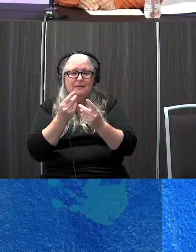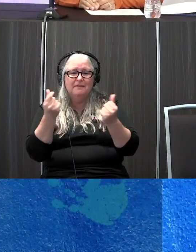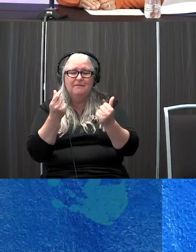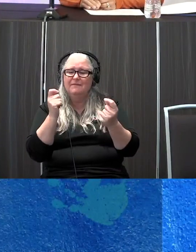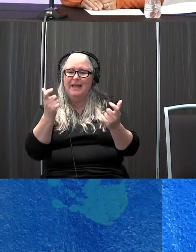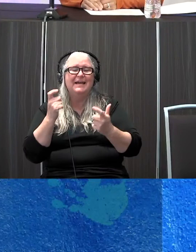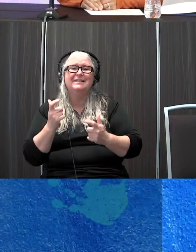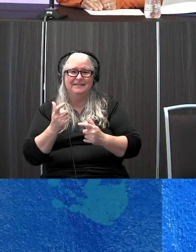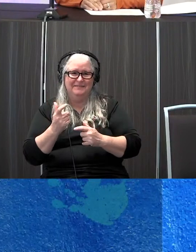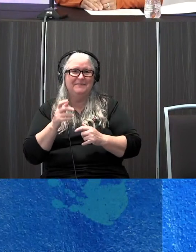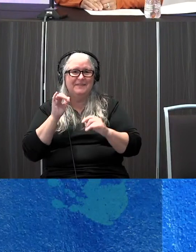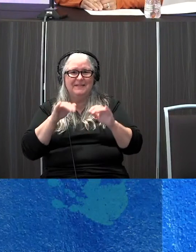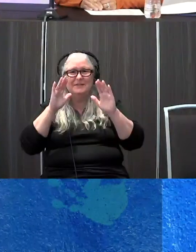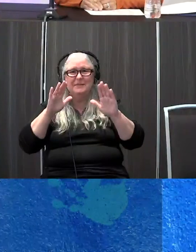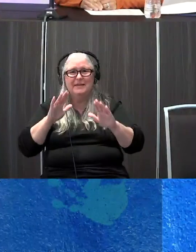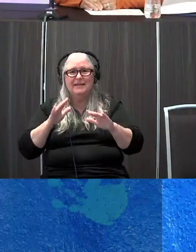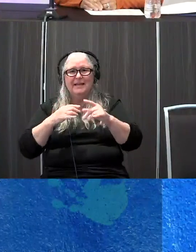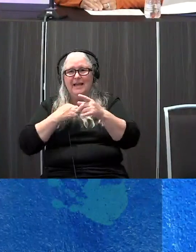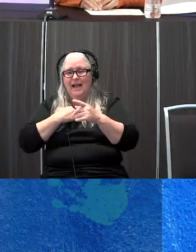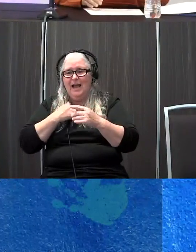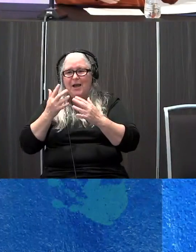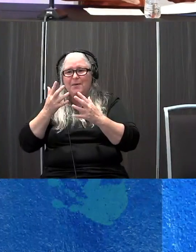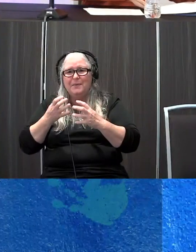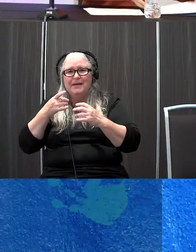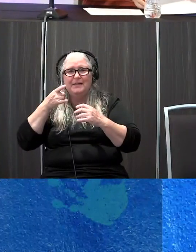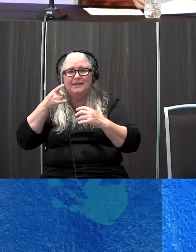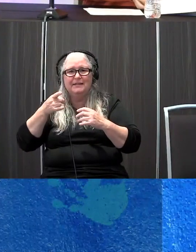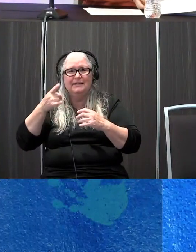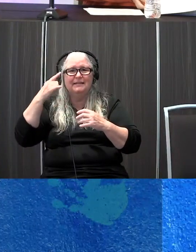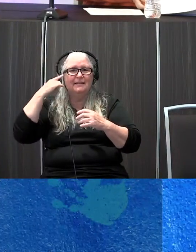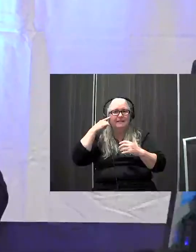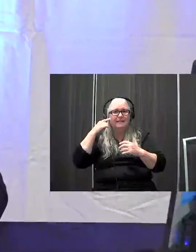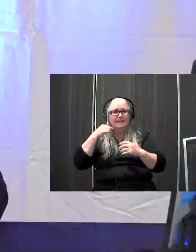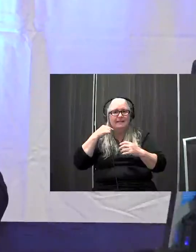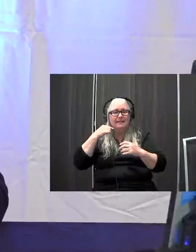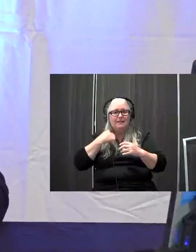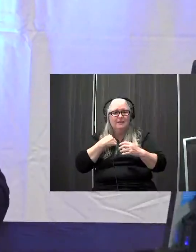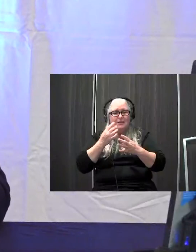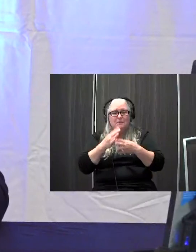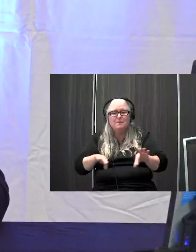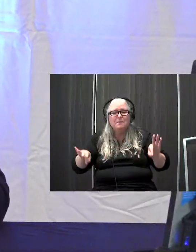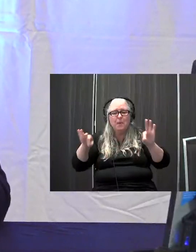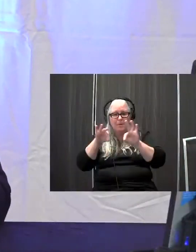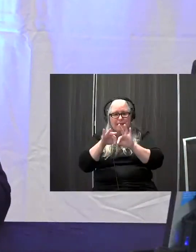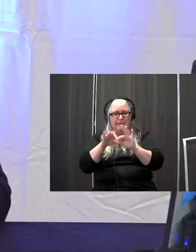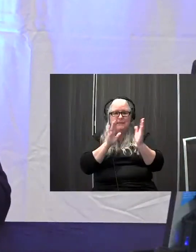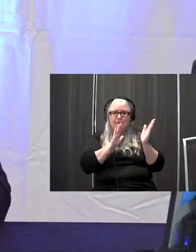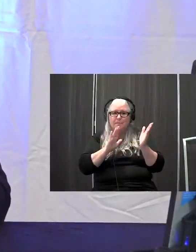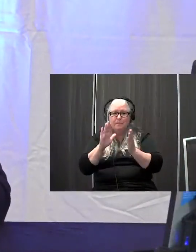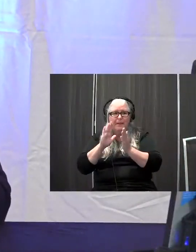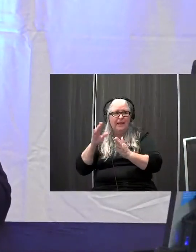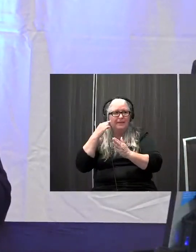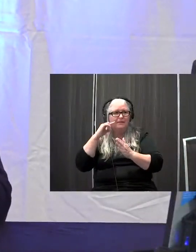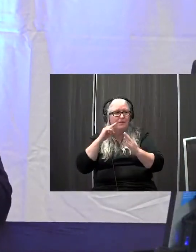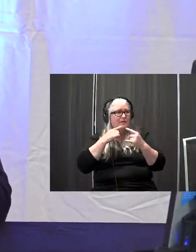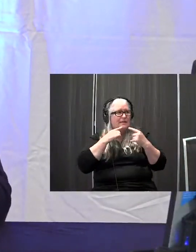awesome. Yeah. Yeah. I just want to emphasize, I think this is an extremely important piece, is planning for success and